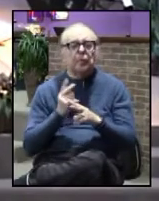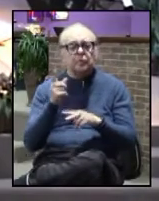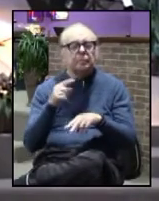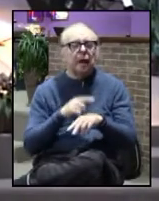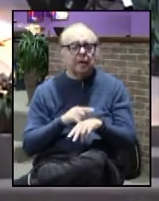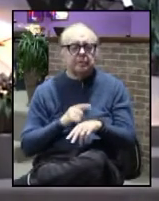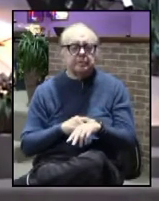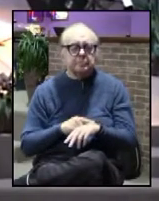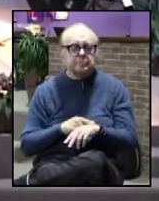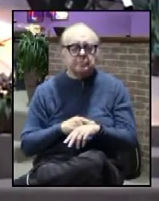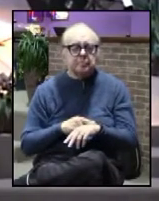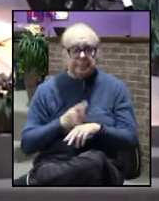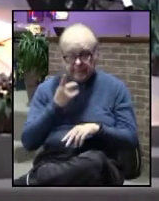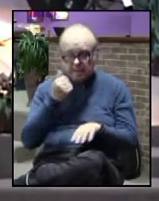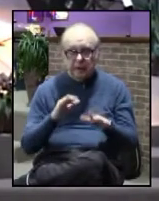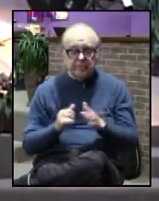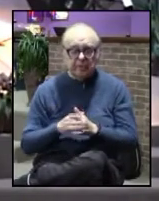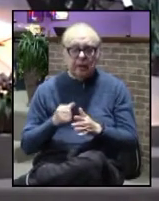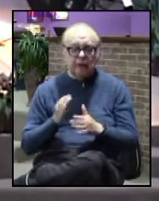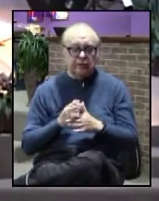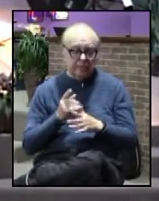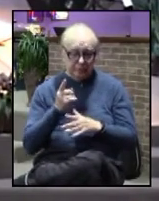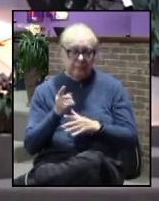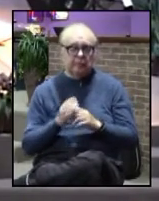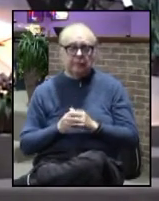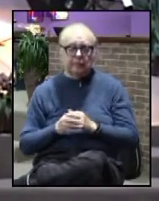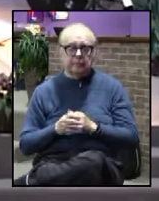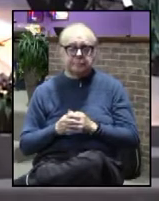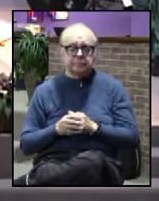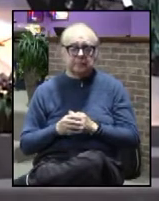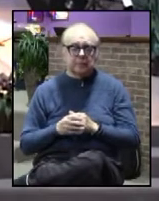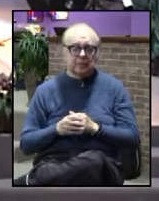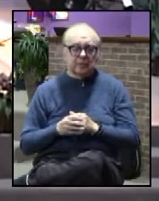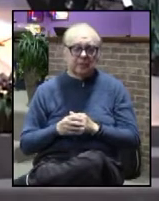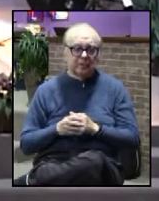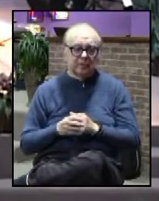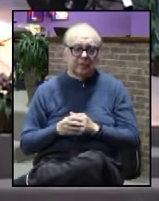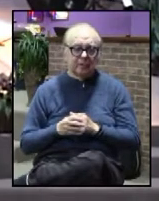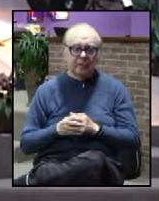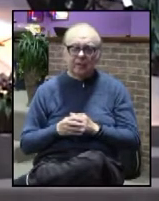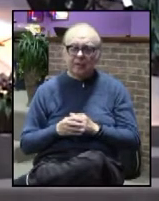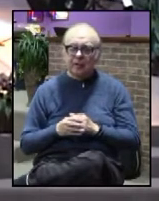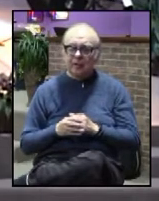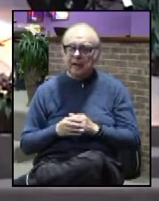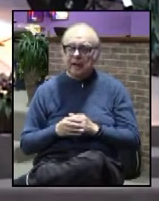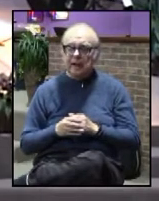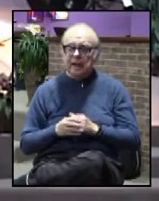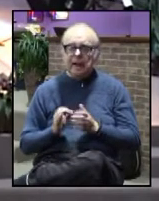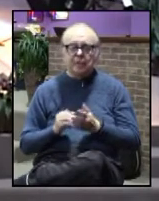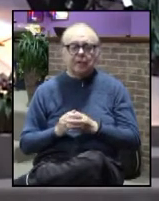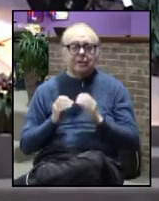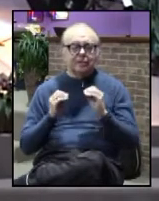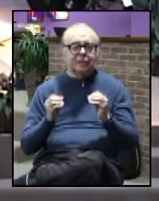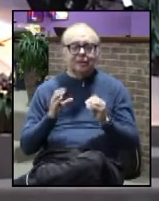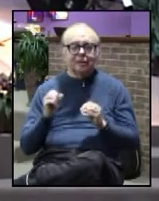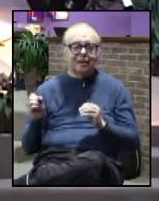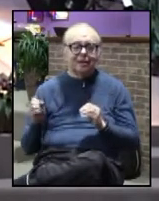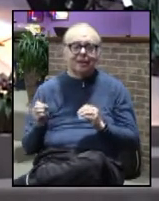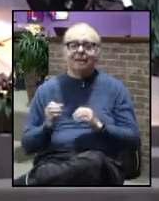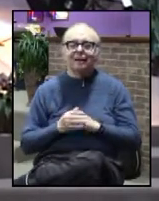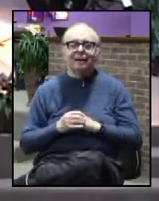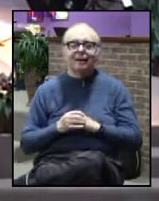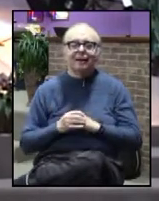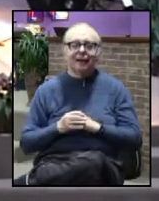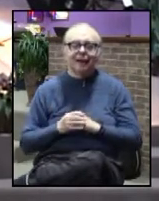time. He does. I've shared. This is like, got to go teaching Sunday school because I get into all